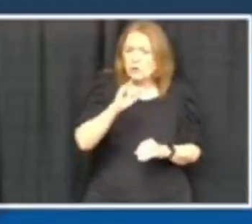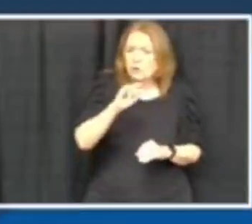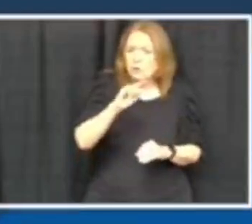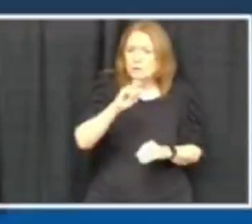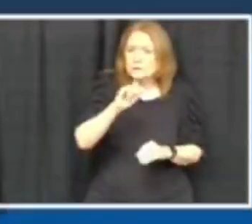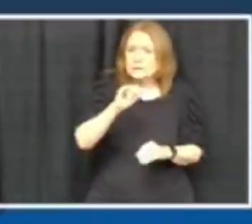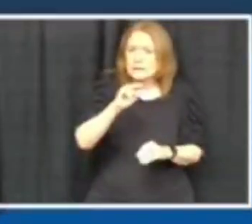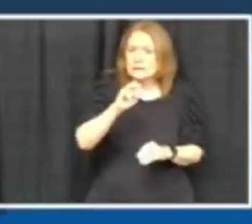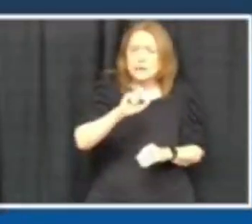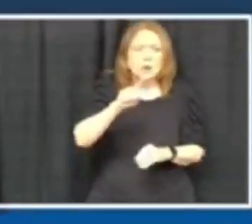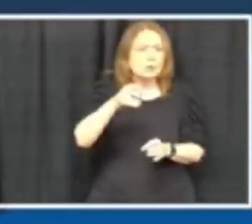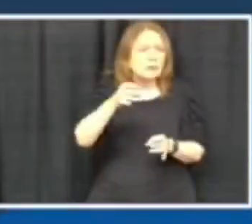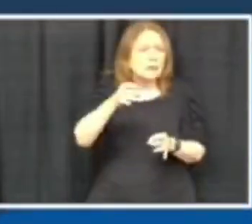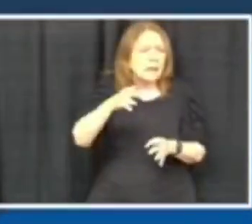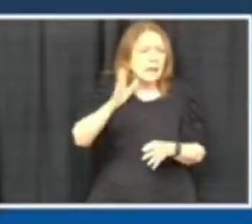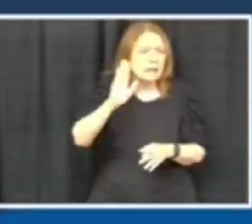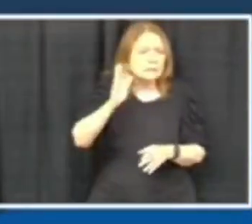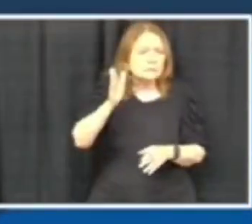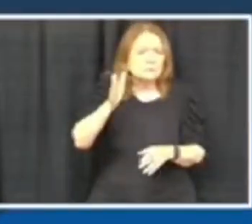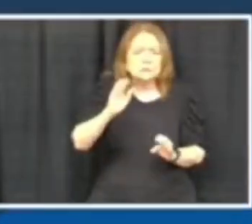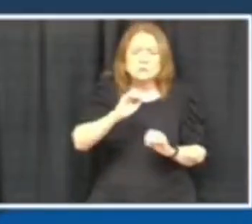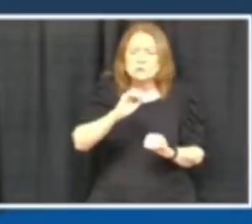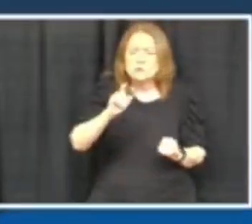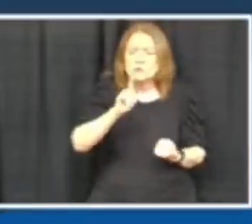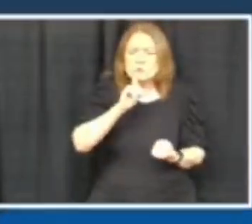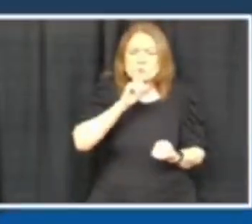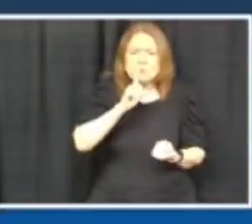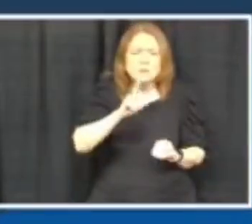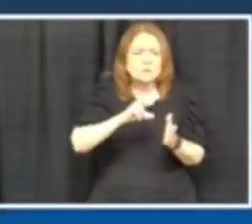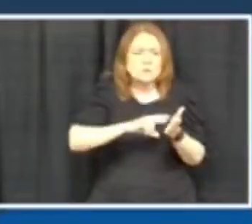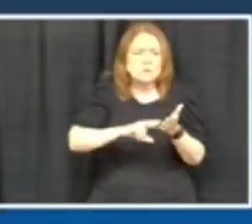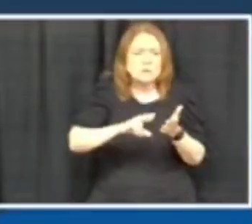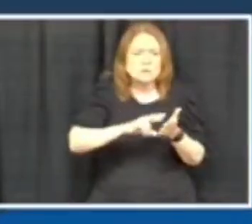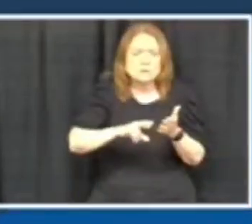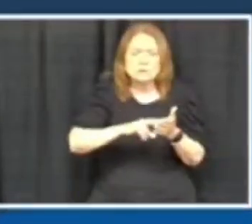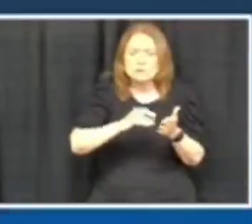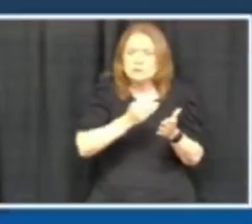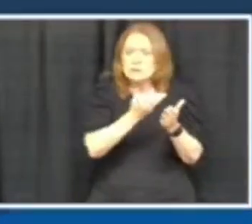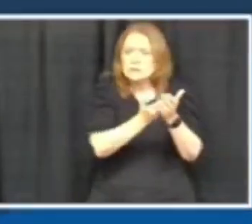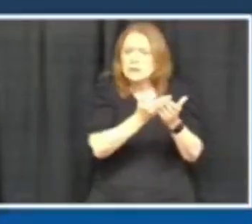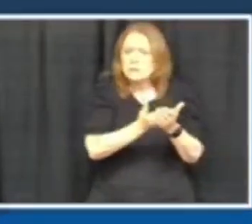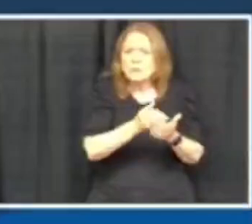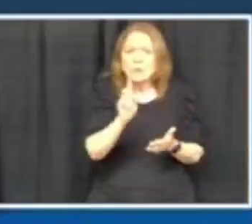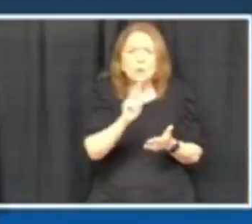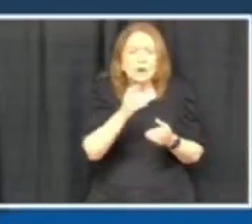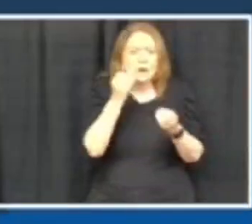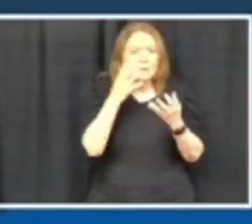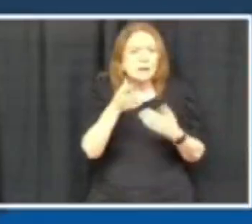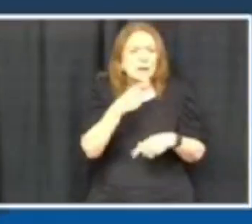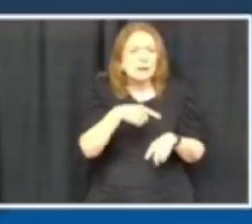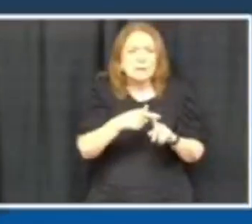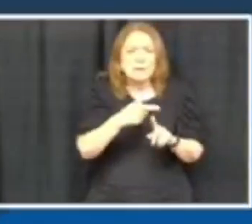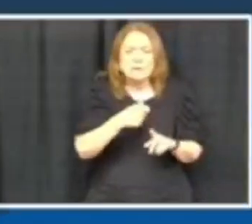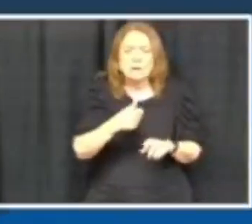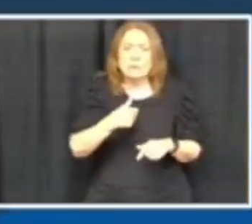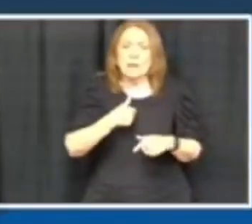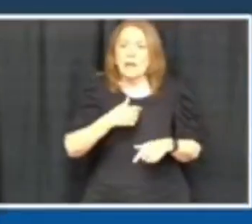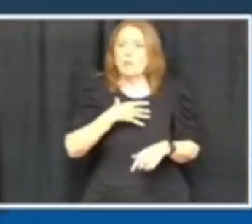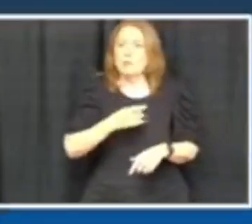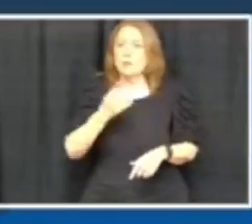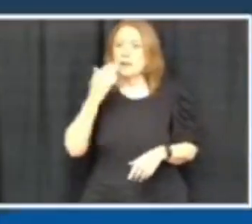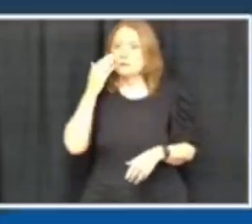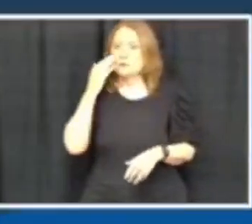only hate speech without any really research and documentation of where this information is coming from. I would like to